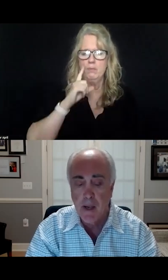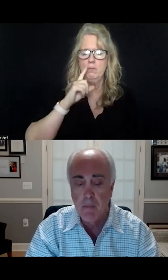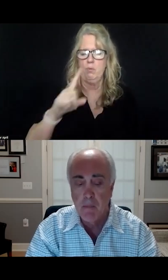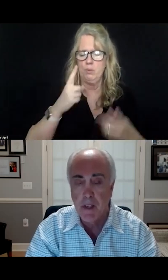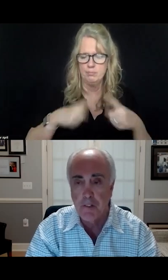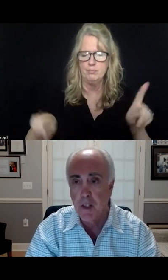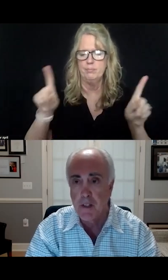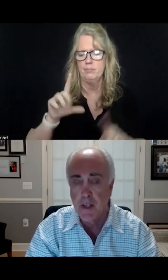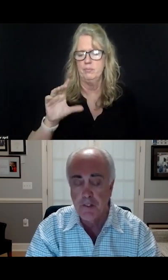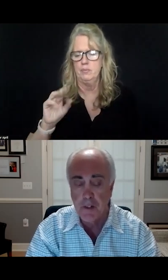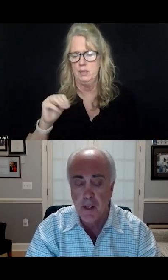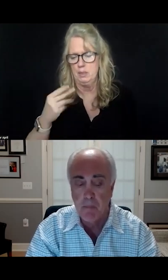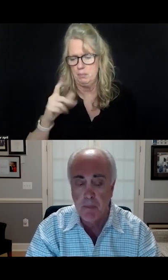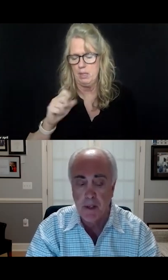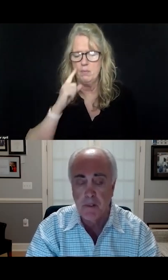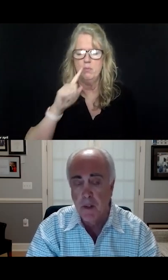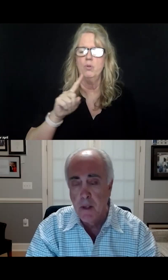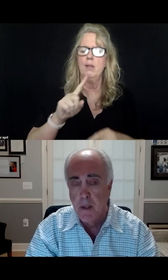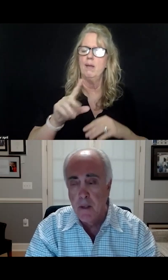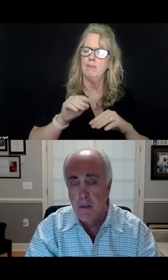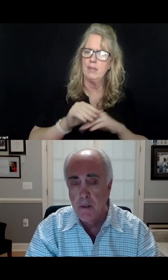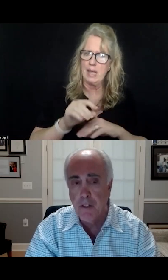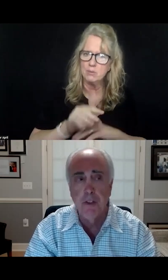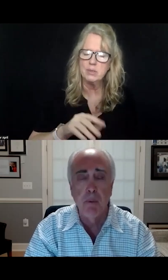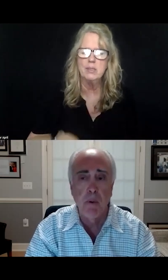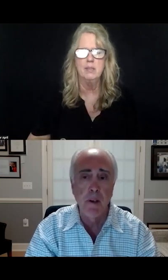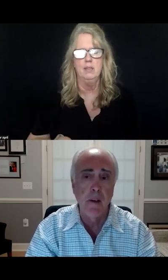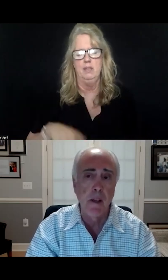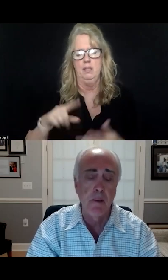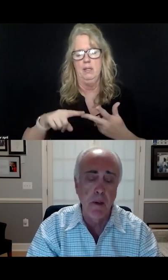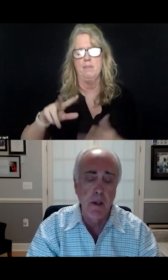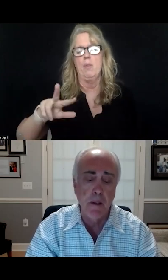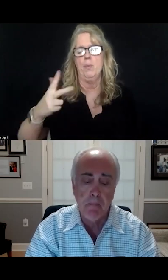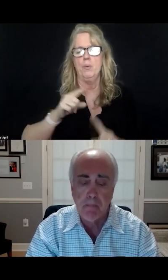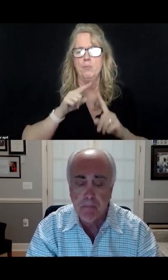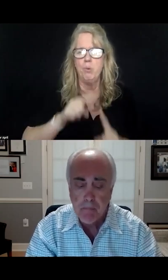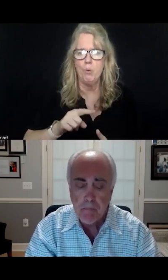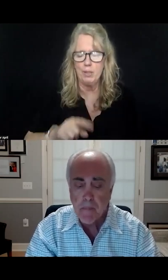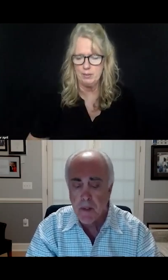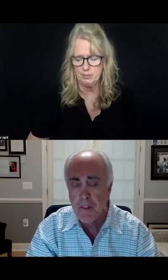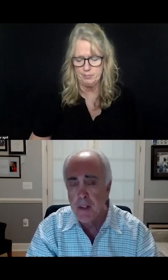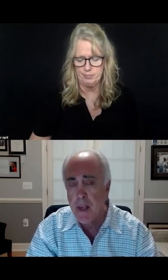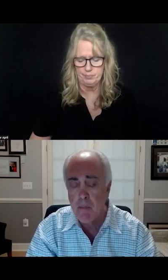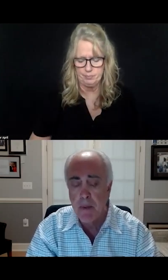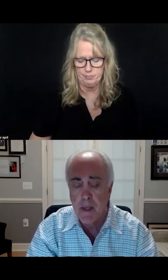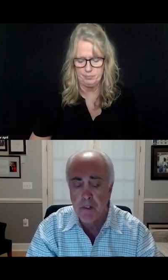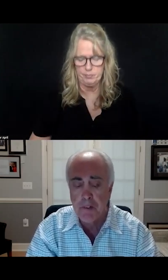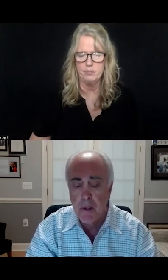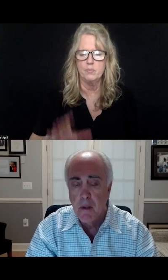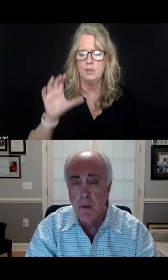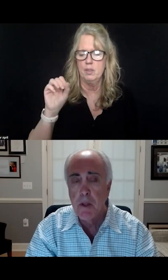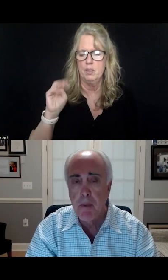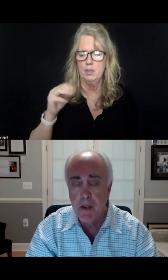of compacts like the Counseling Compact. The third point I'd like to make is that